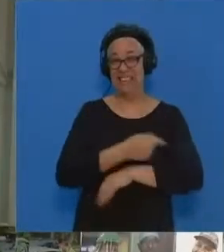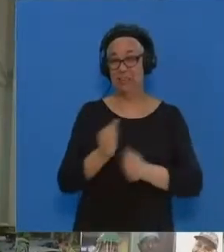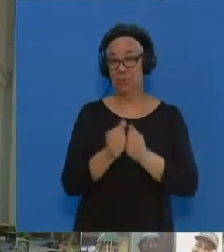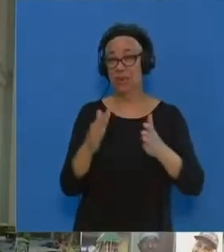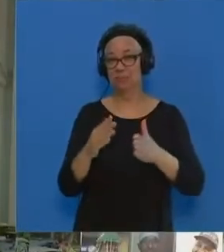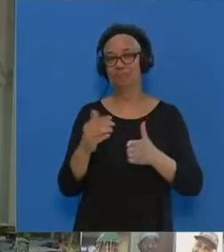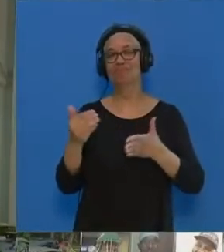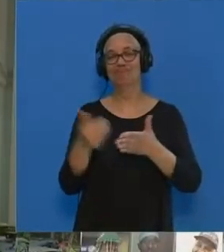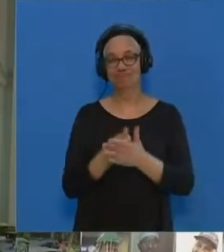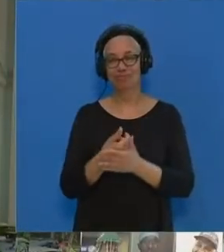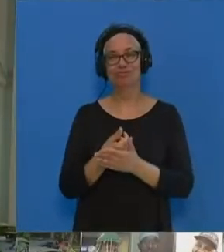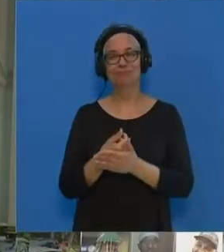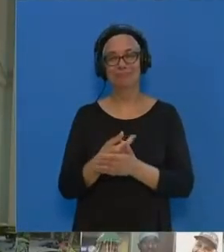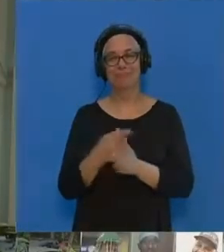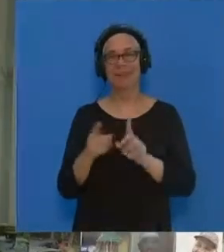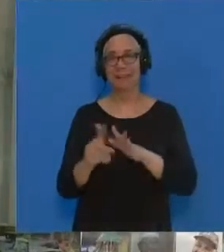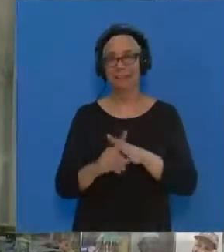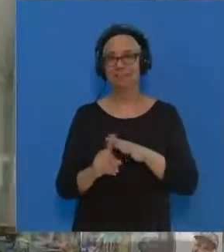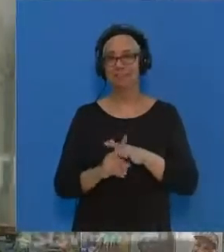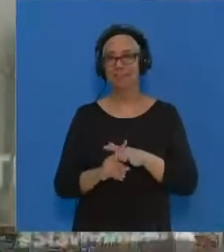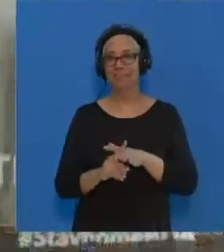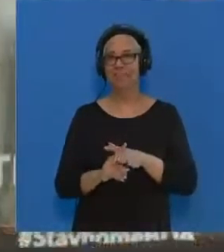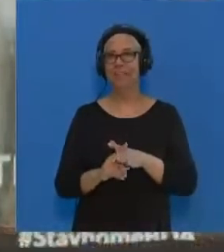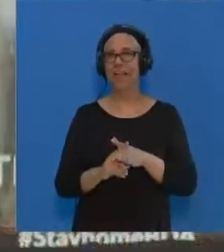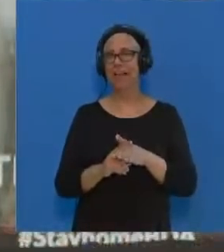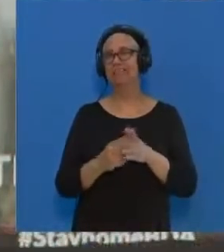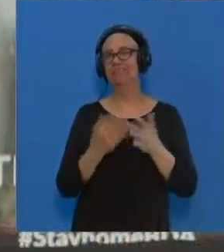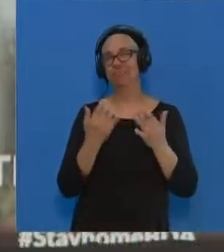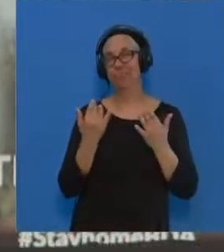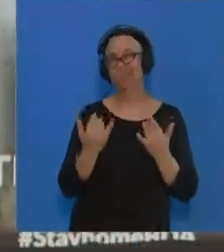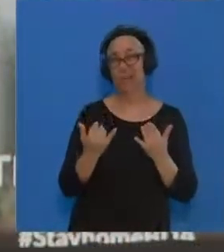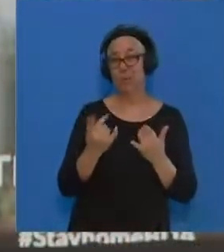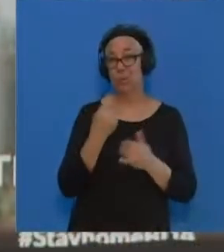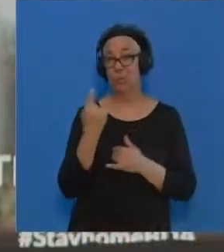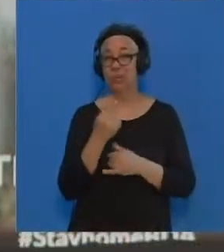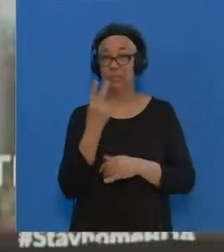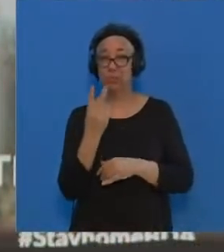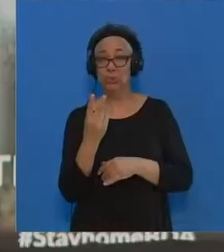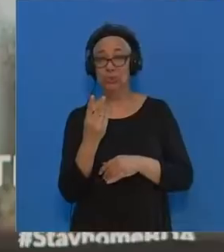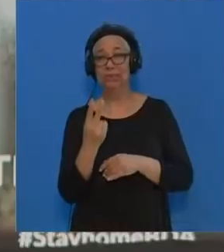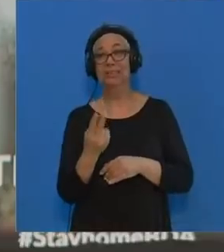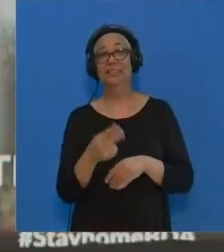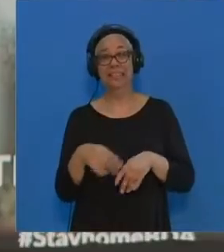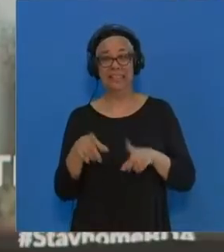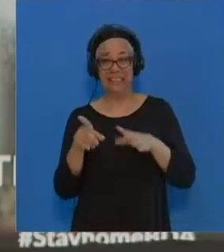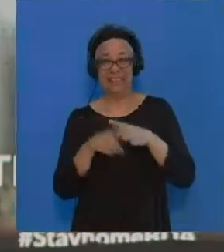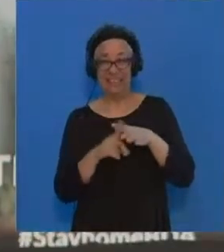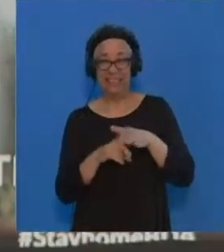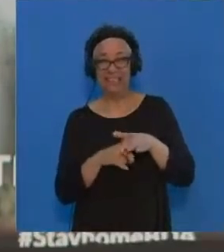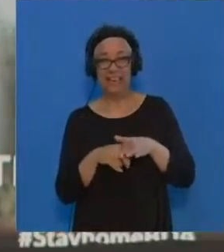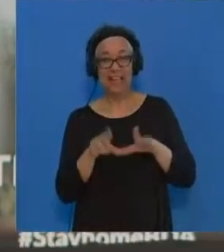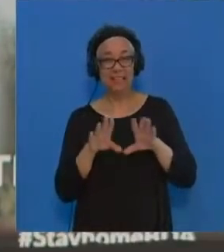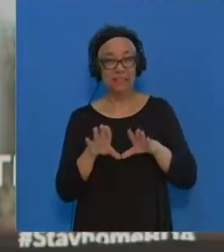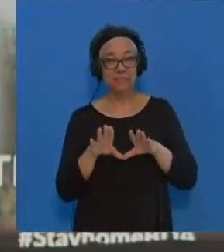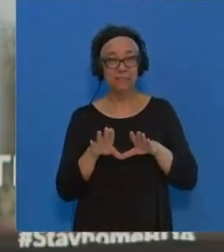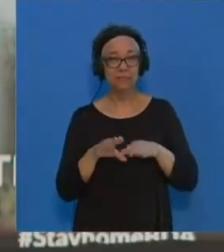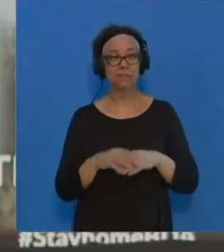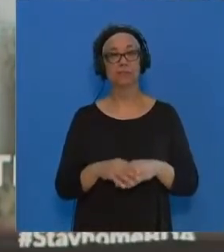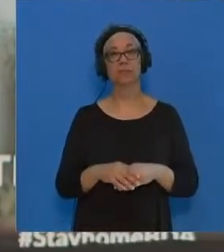cases, and we're down to only 2 active cases.